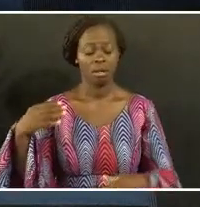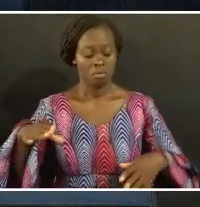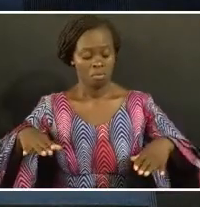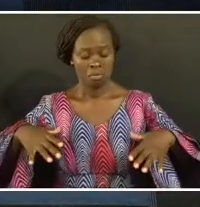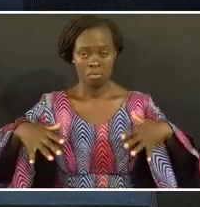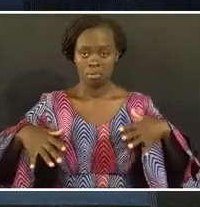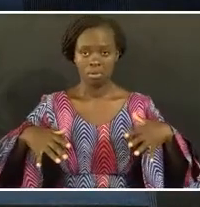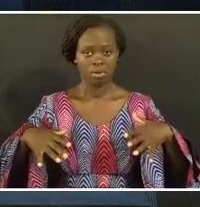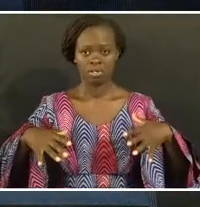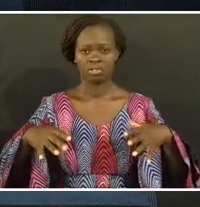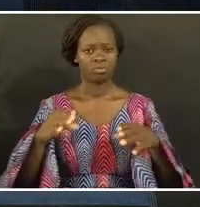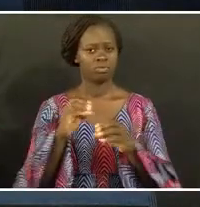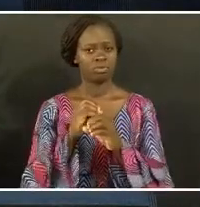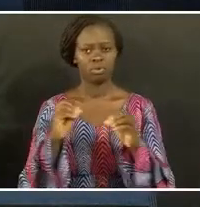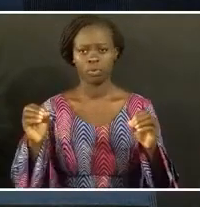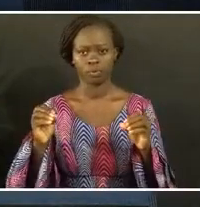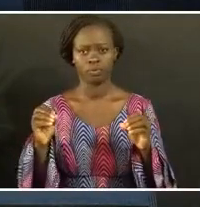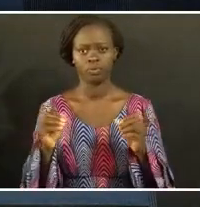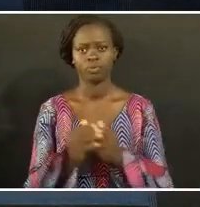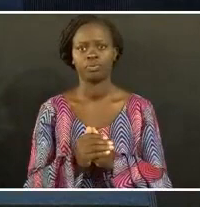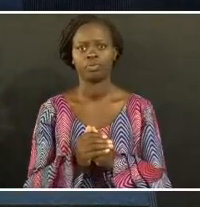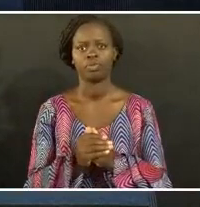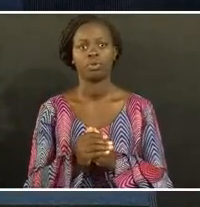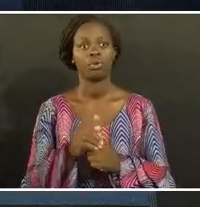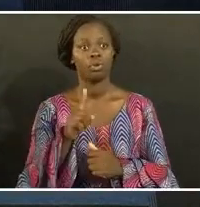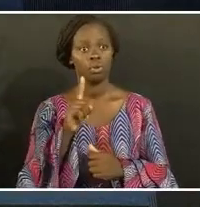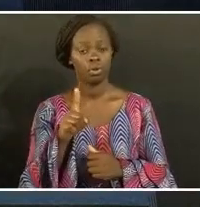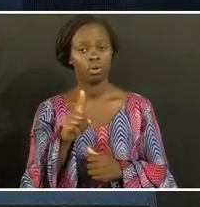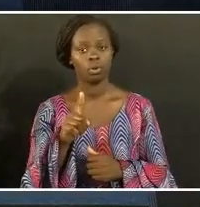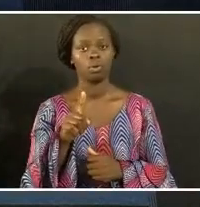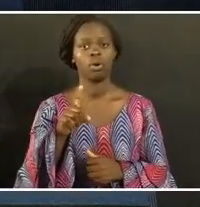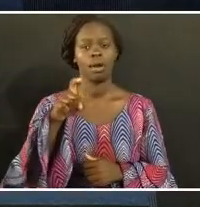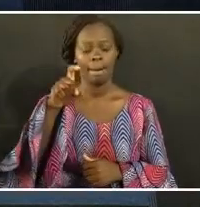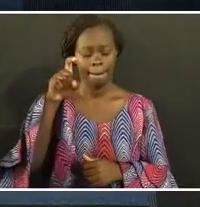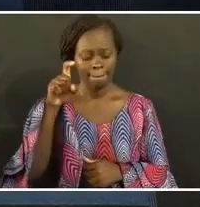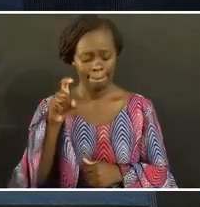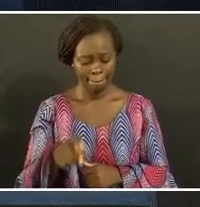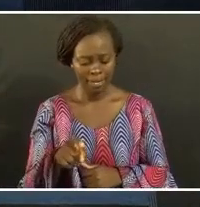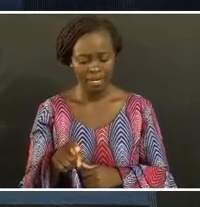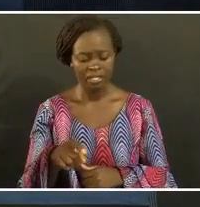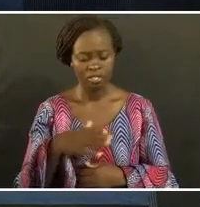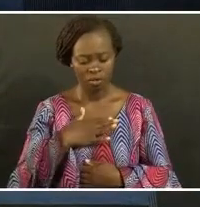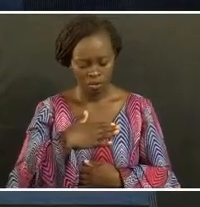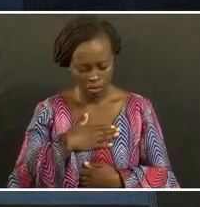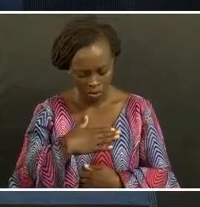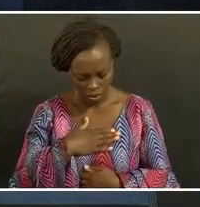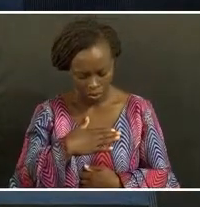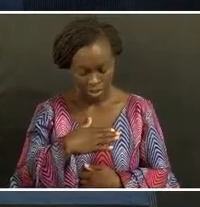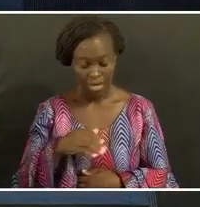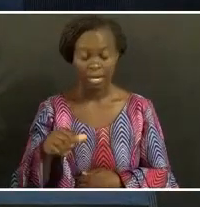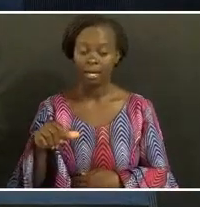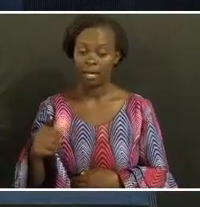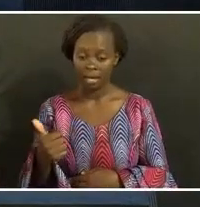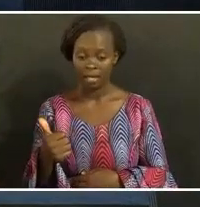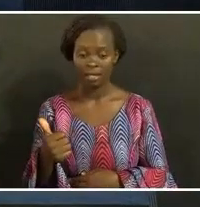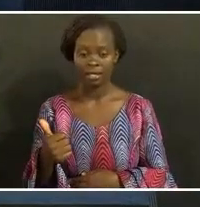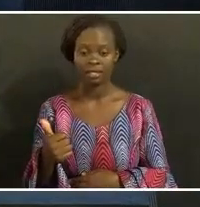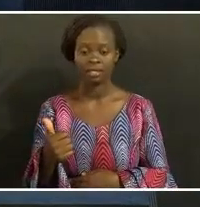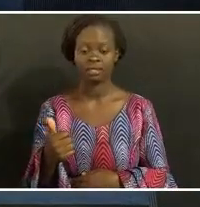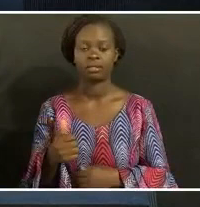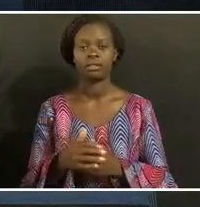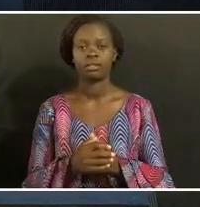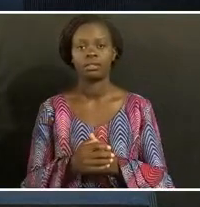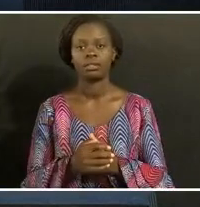It is not proud. We should not dishonor others. It is not